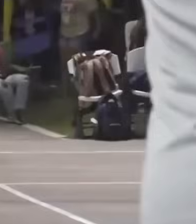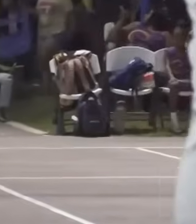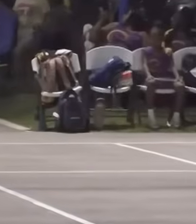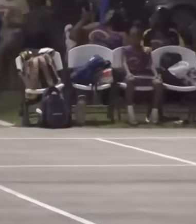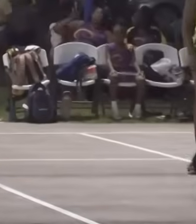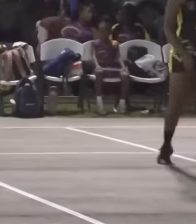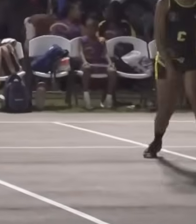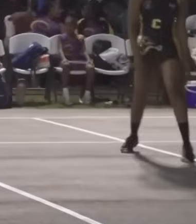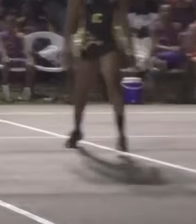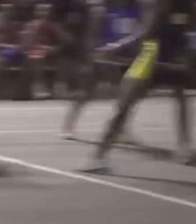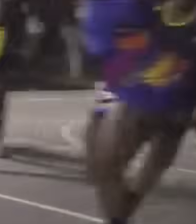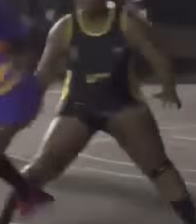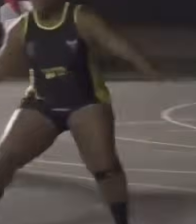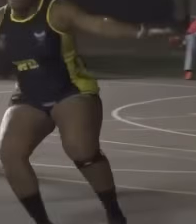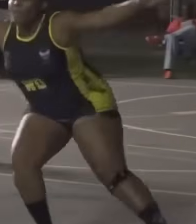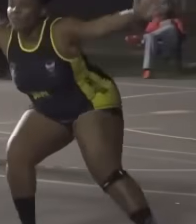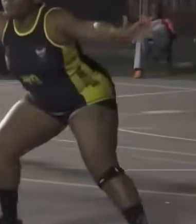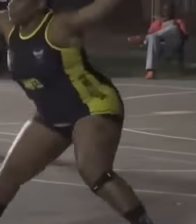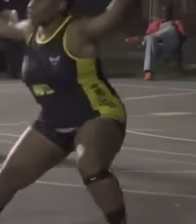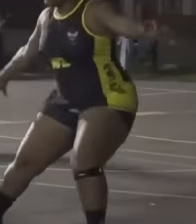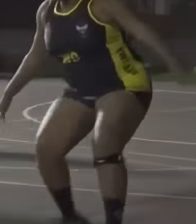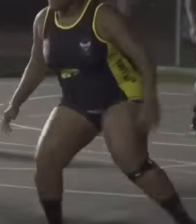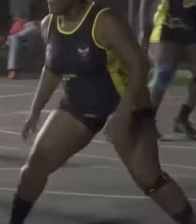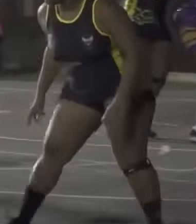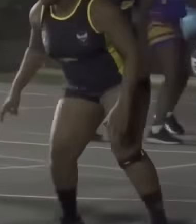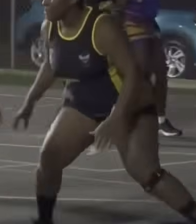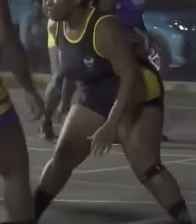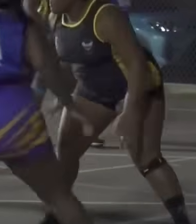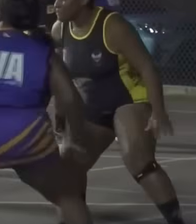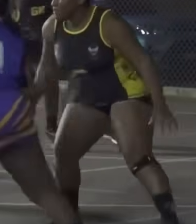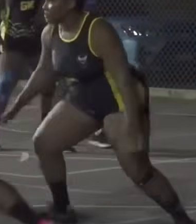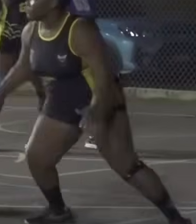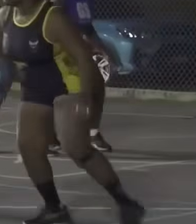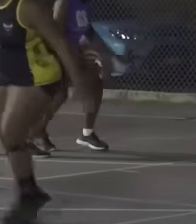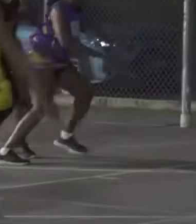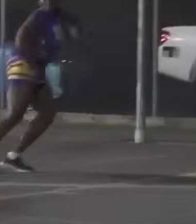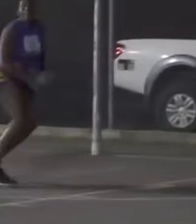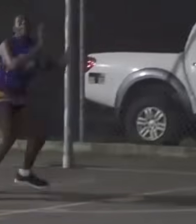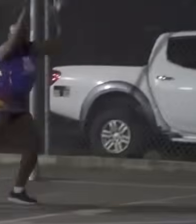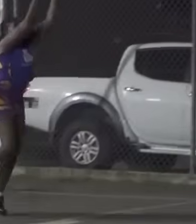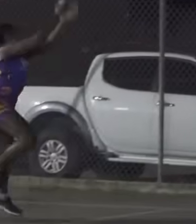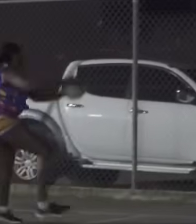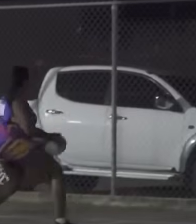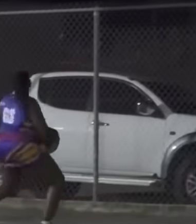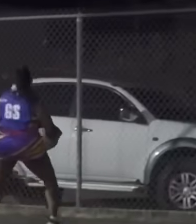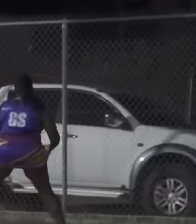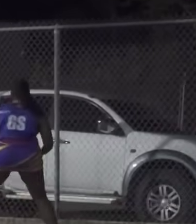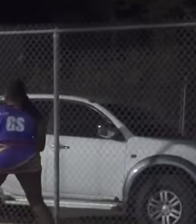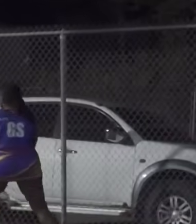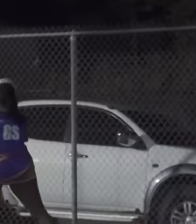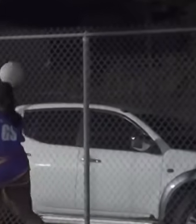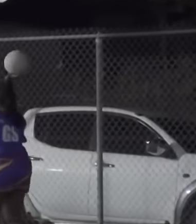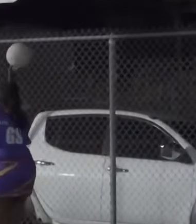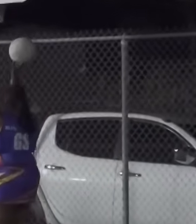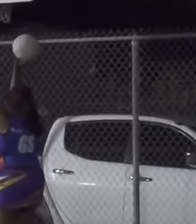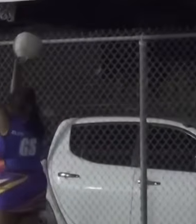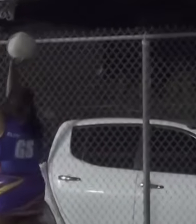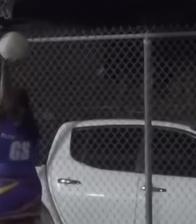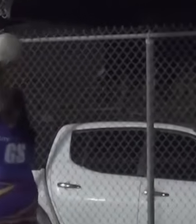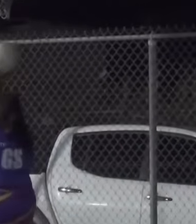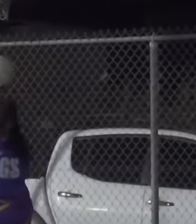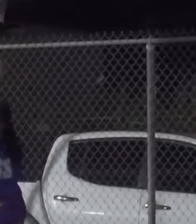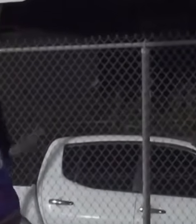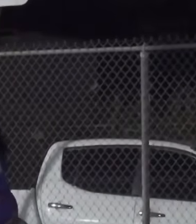and the stakes could not be higher. From the first whistle, Villa moving briskly around the court. Faye Agard is on